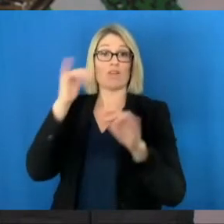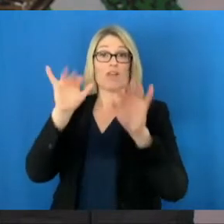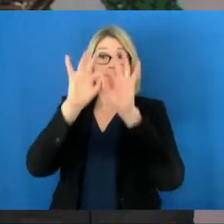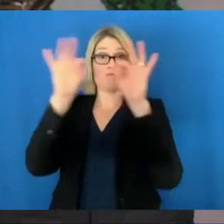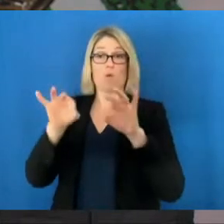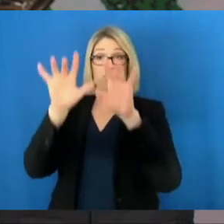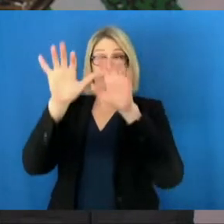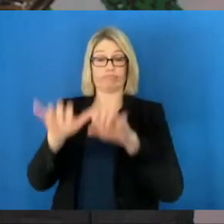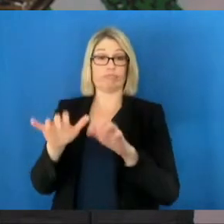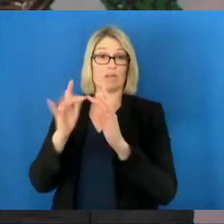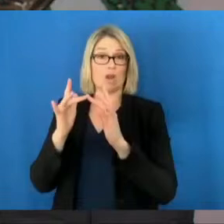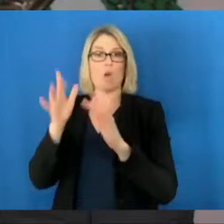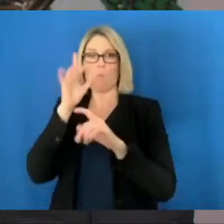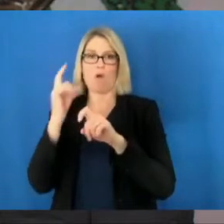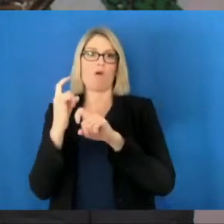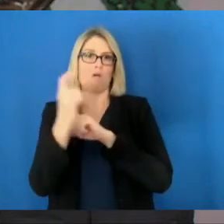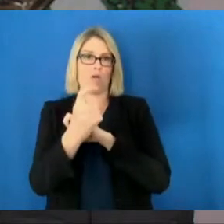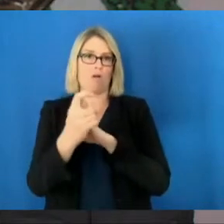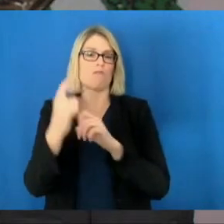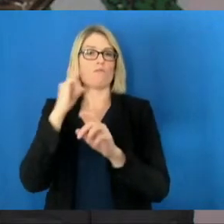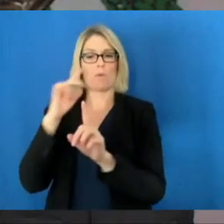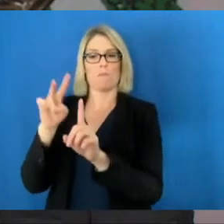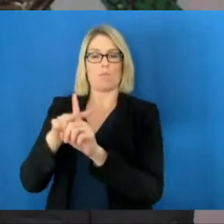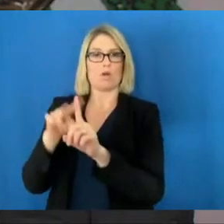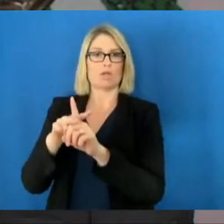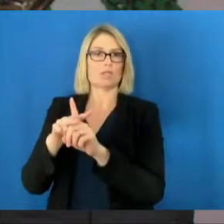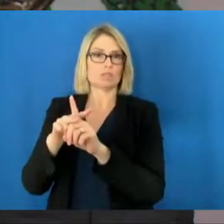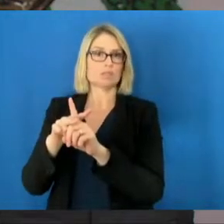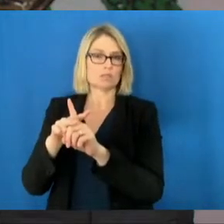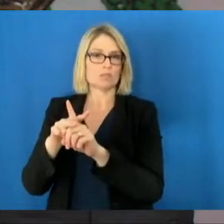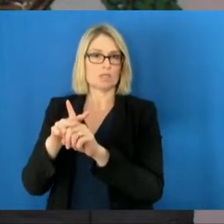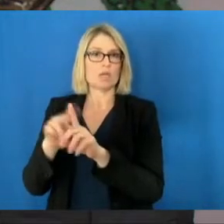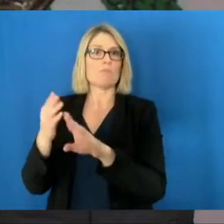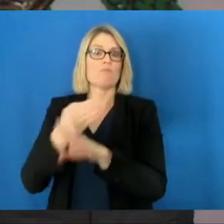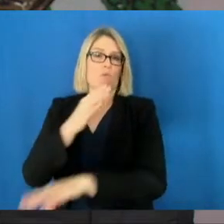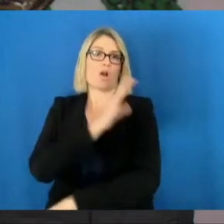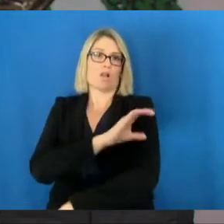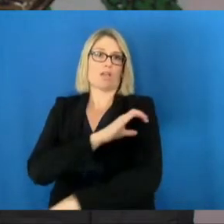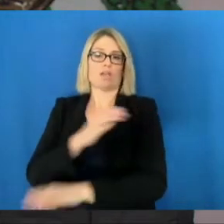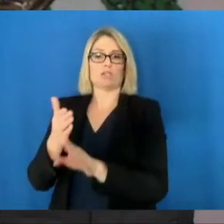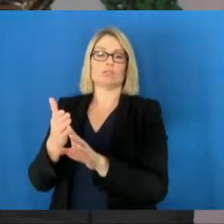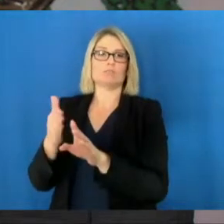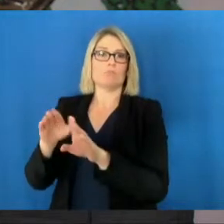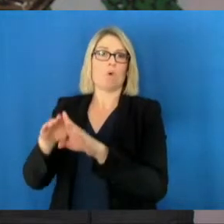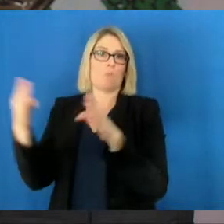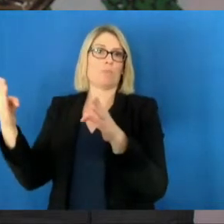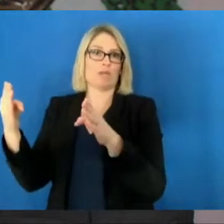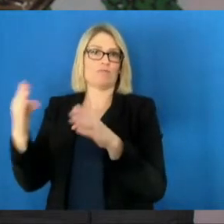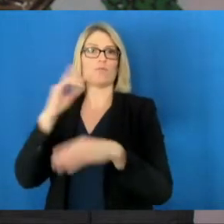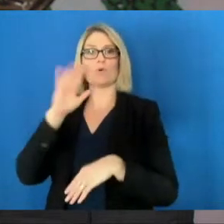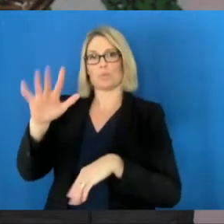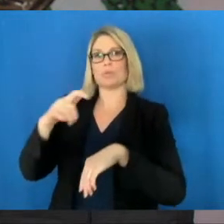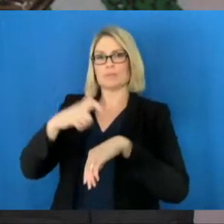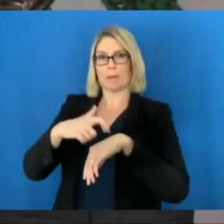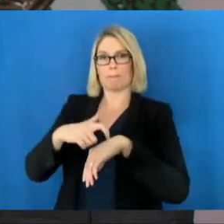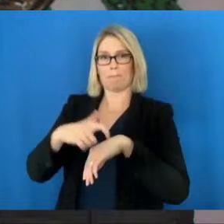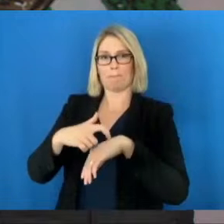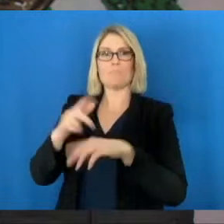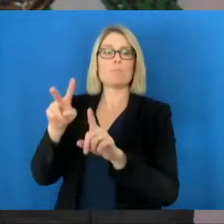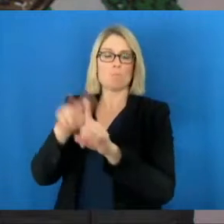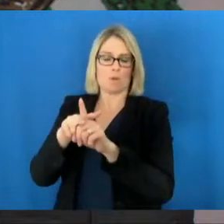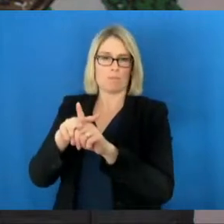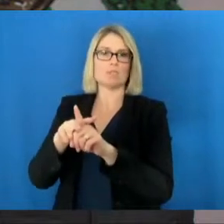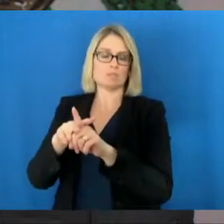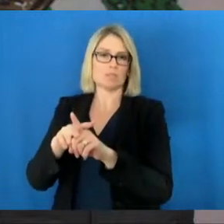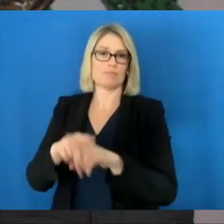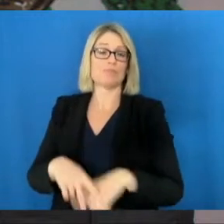receive a call back from our booking clerks before the clinics begin to arrange your date and times for your appointments. If